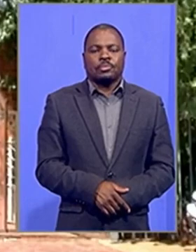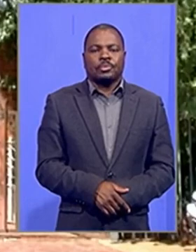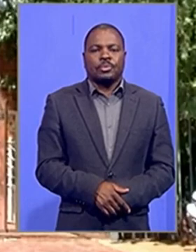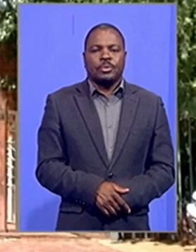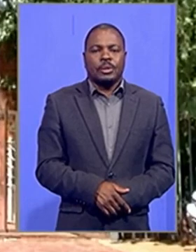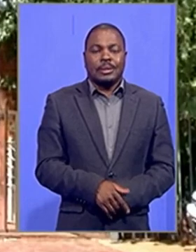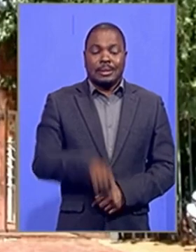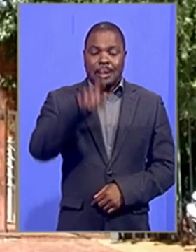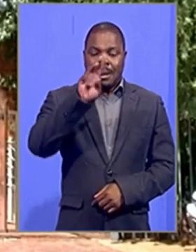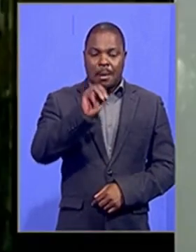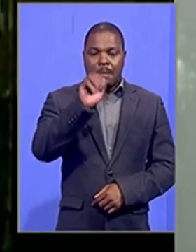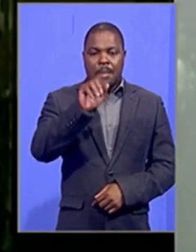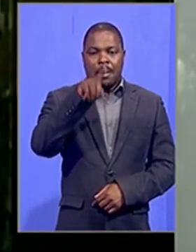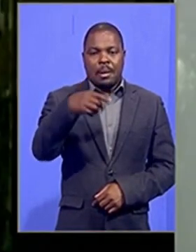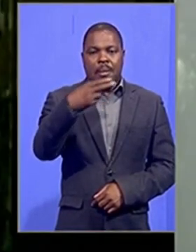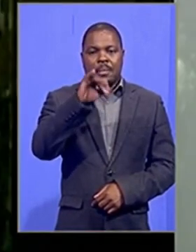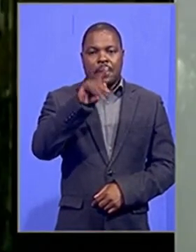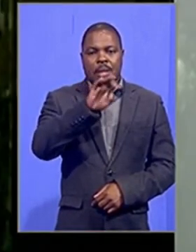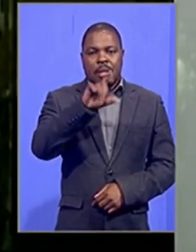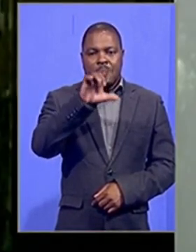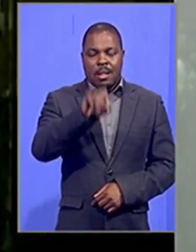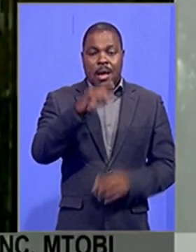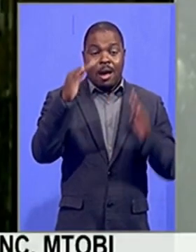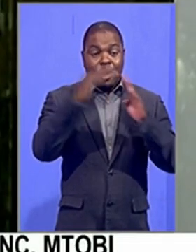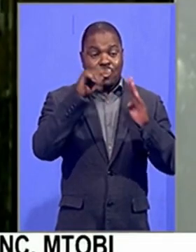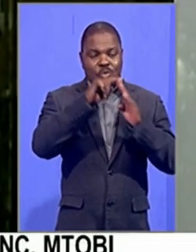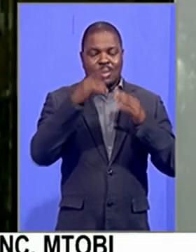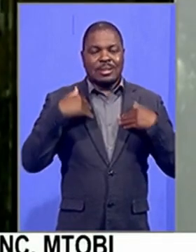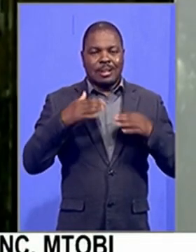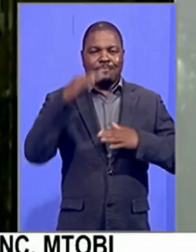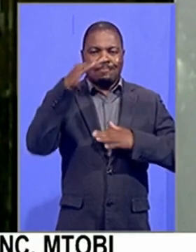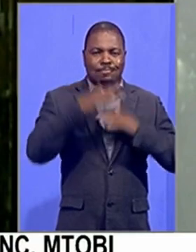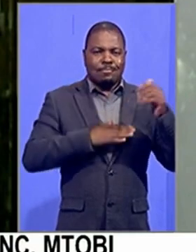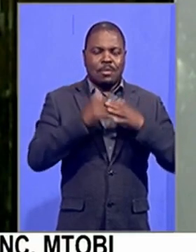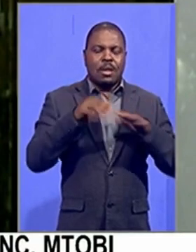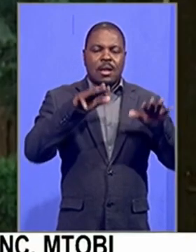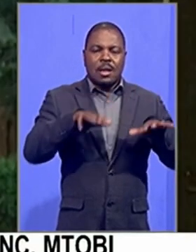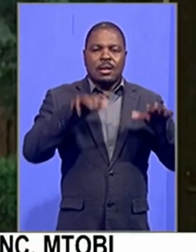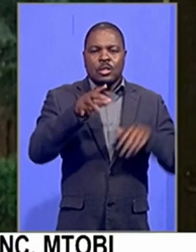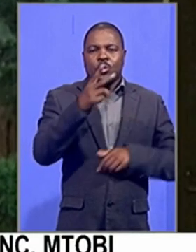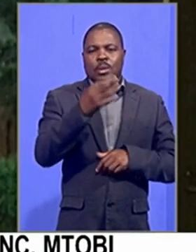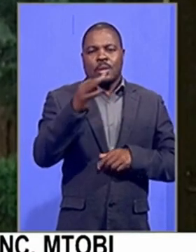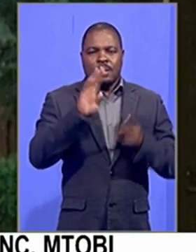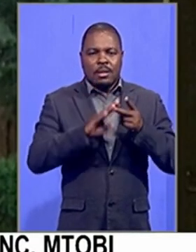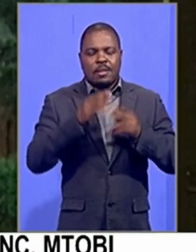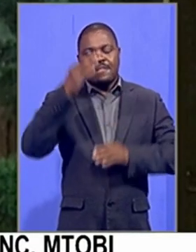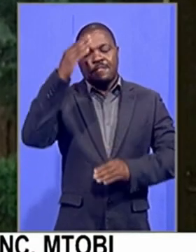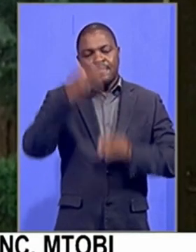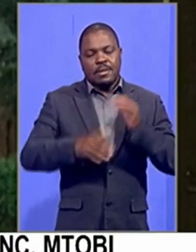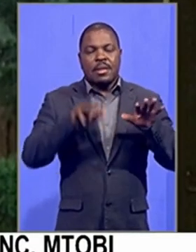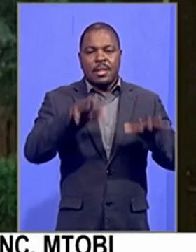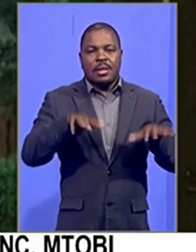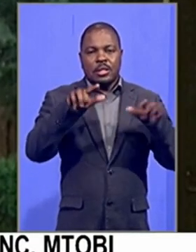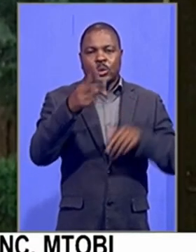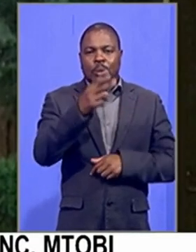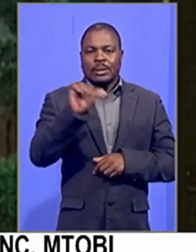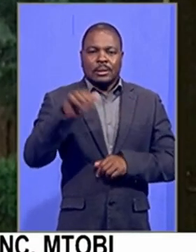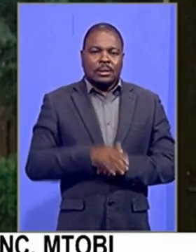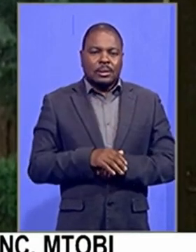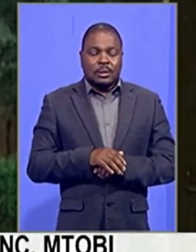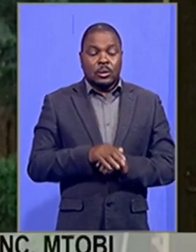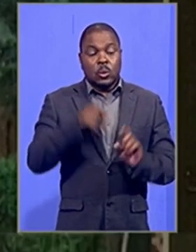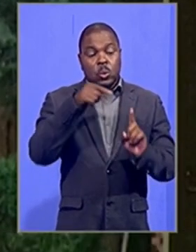Ntlo yena ya Mapikela e batho location e qadile ho ahwa ka 1923 ya phethelwa ka 1926.